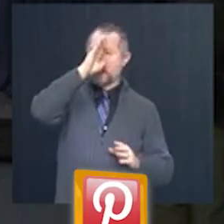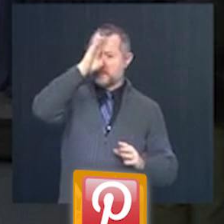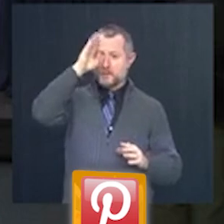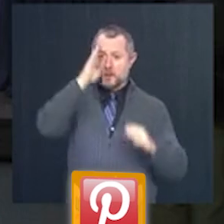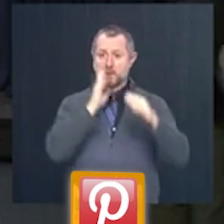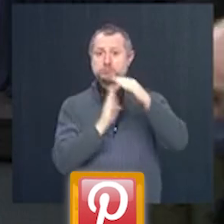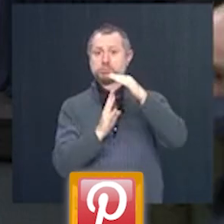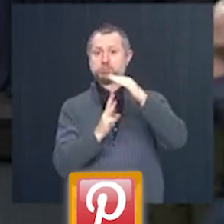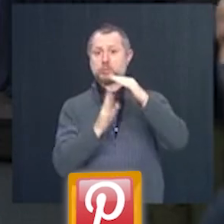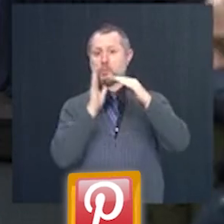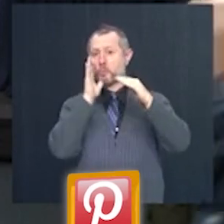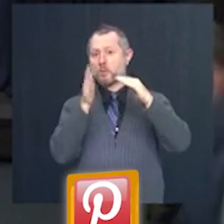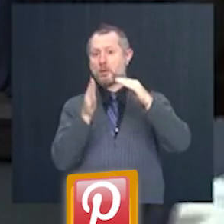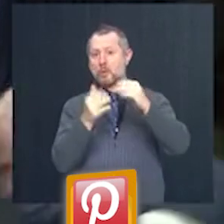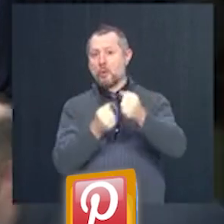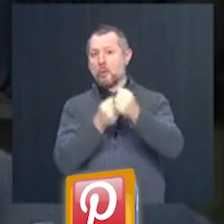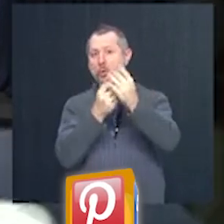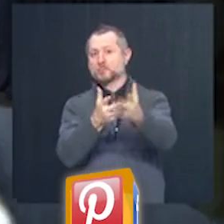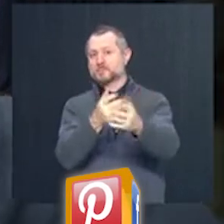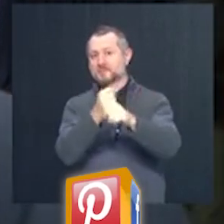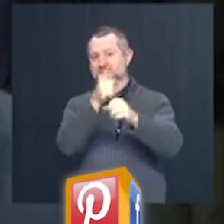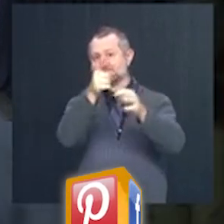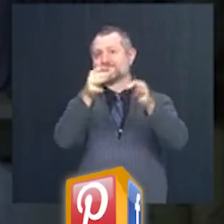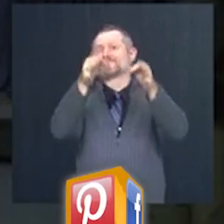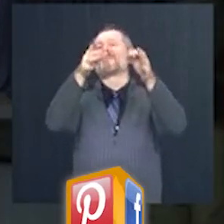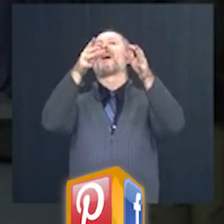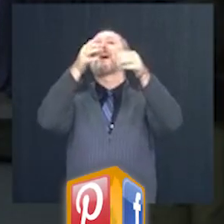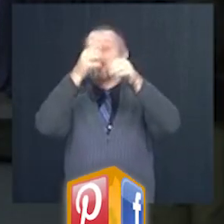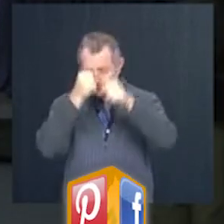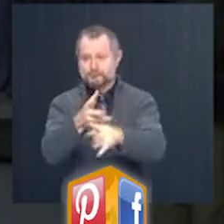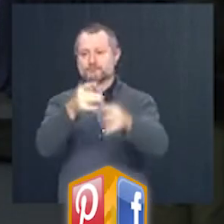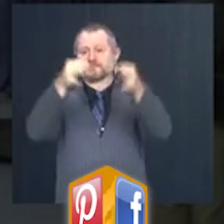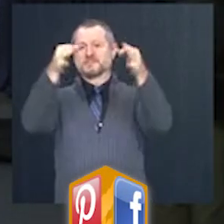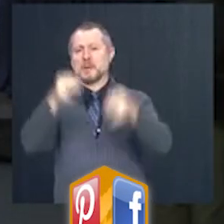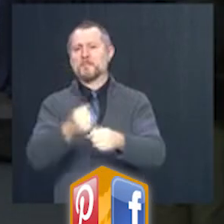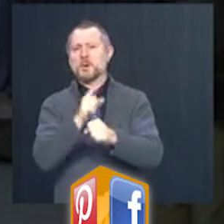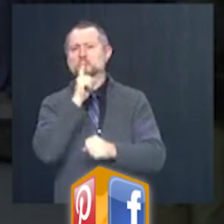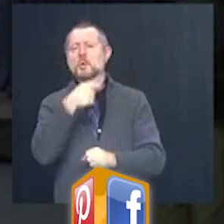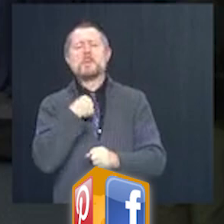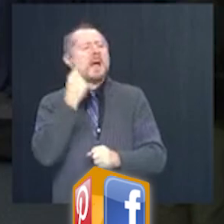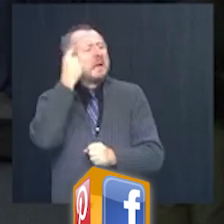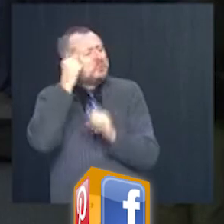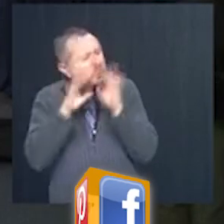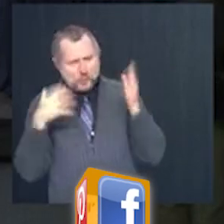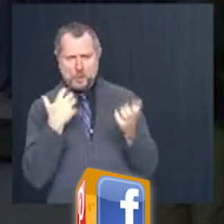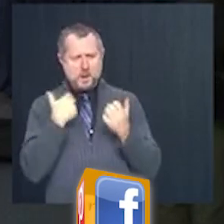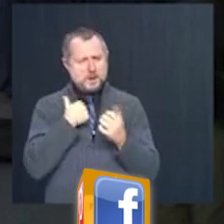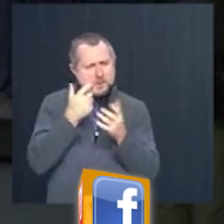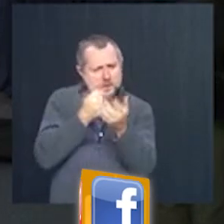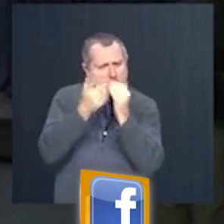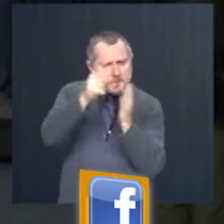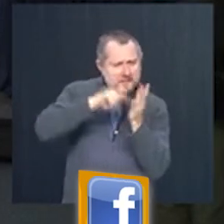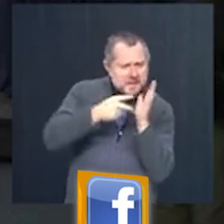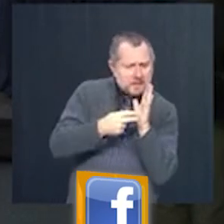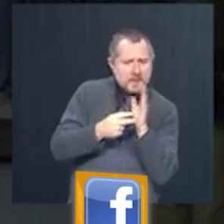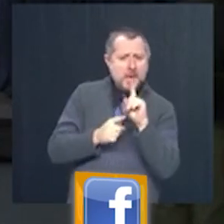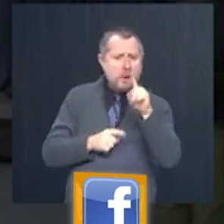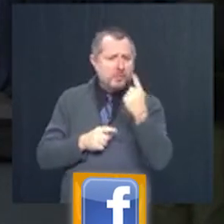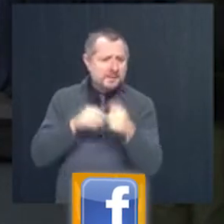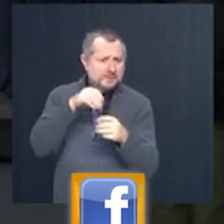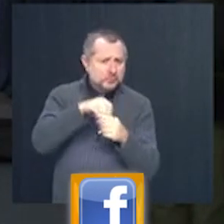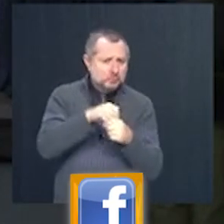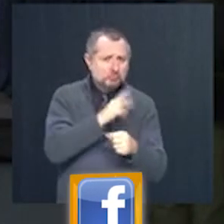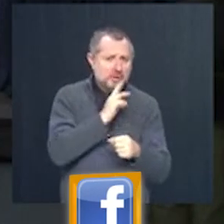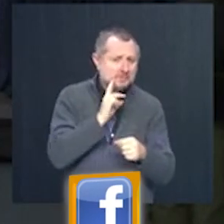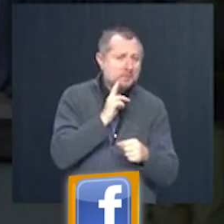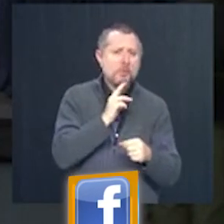decision to do that? And also, so are you, and I want to make sure I understand this, so you're also saying that this is just indoor dining and bars. You're not going to